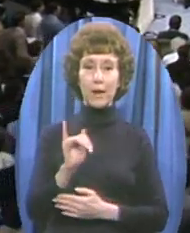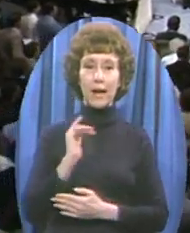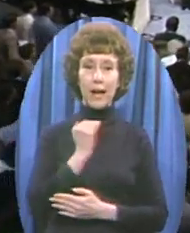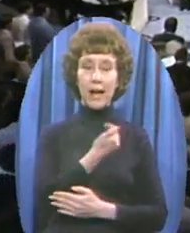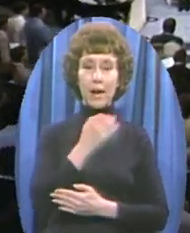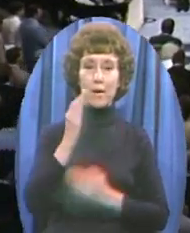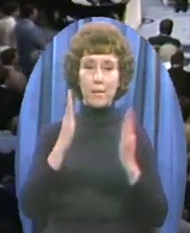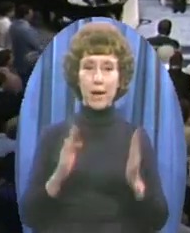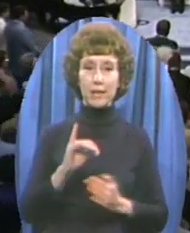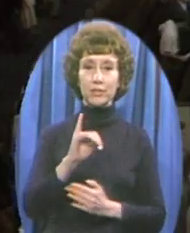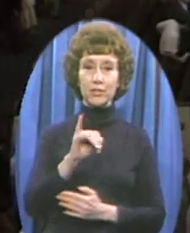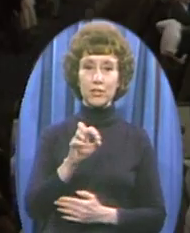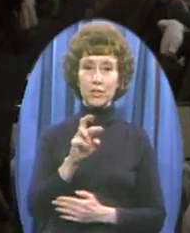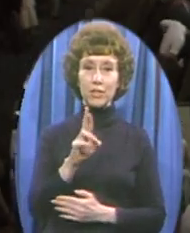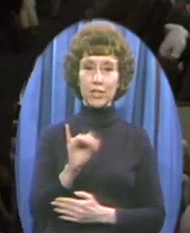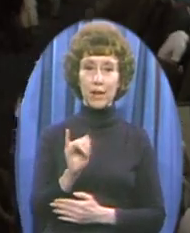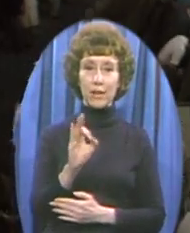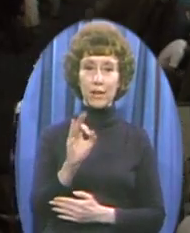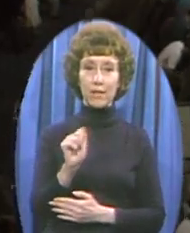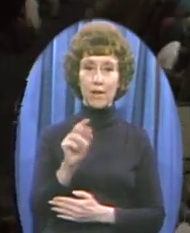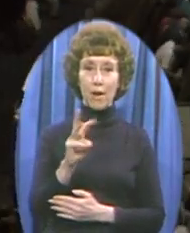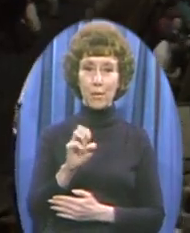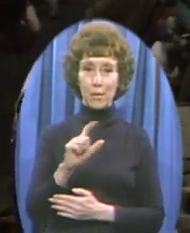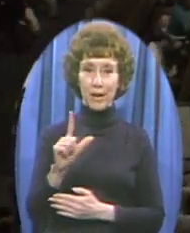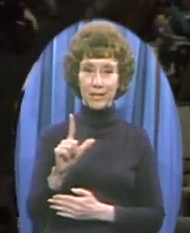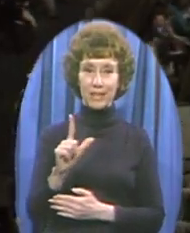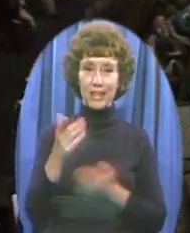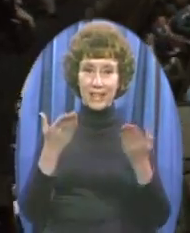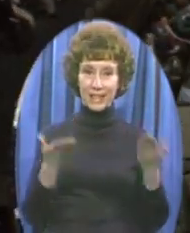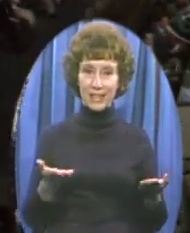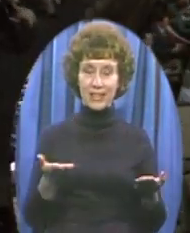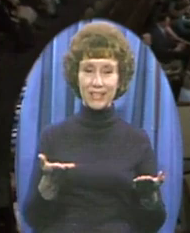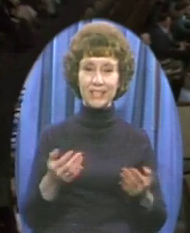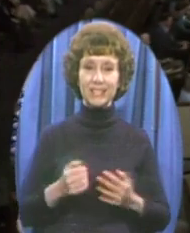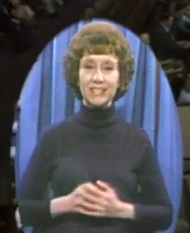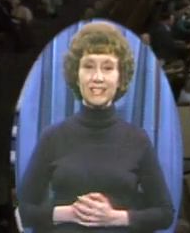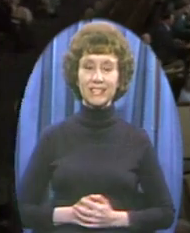Thank you, audience. You may be seated. Dr. Falwell, our pastor.